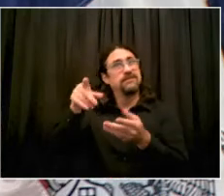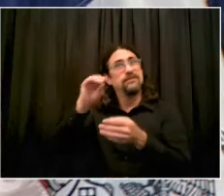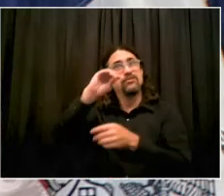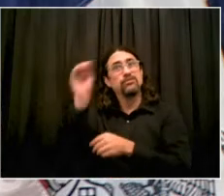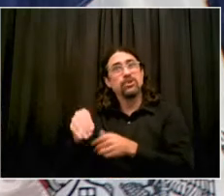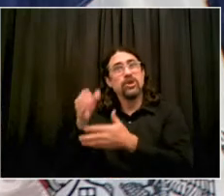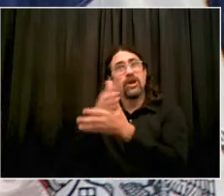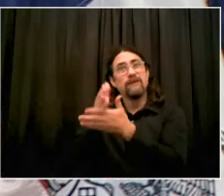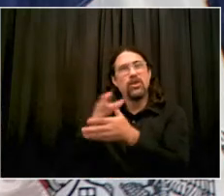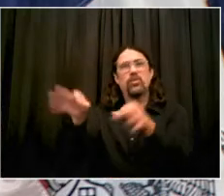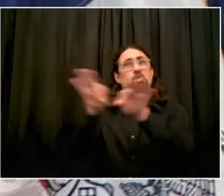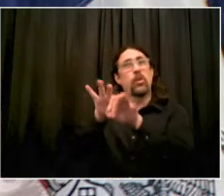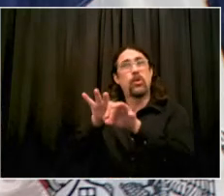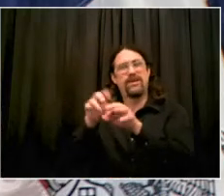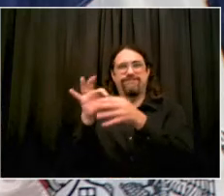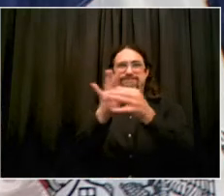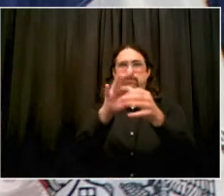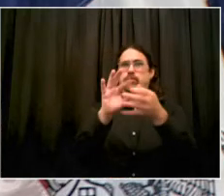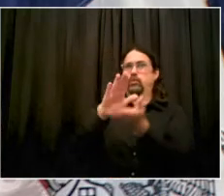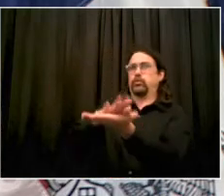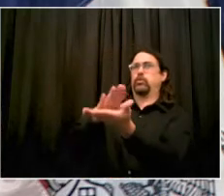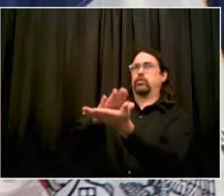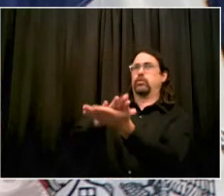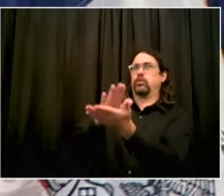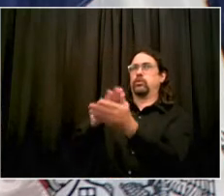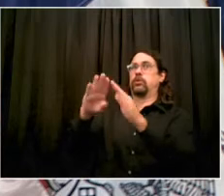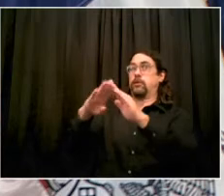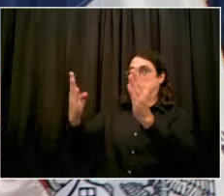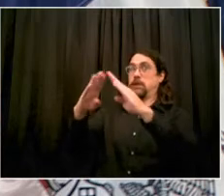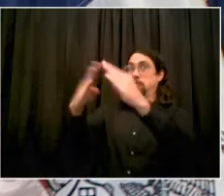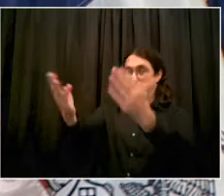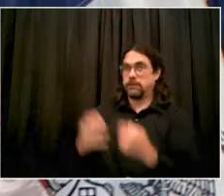for coronavirus is 1.38%,